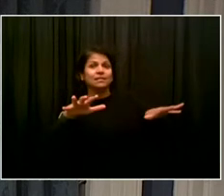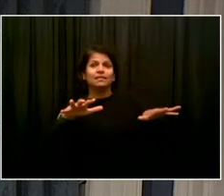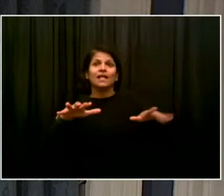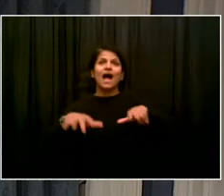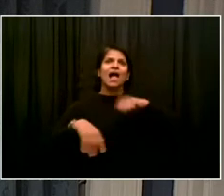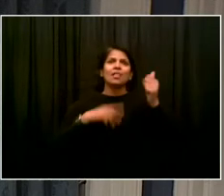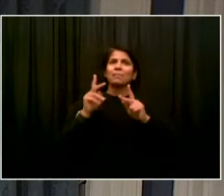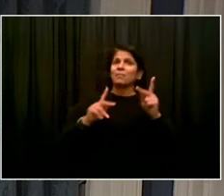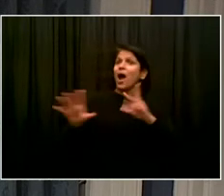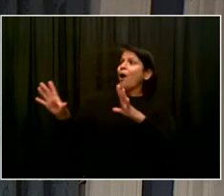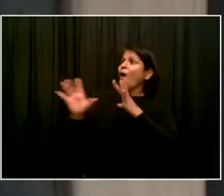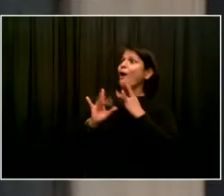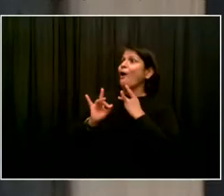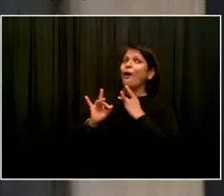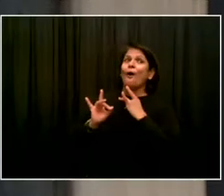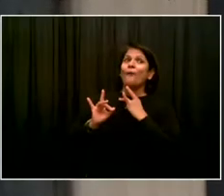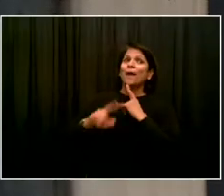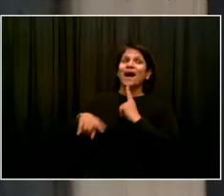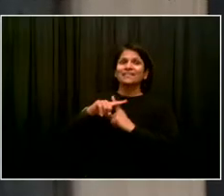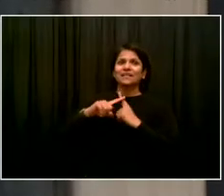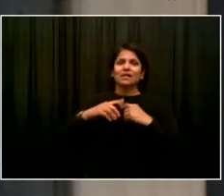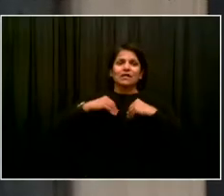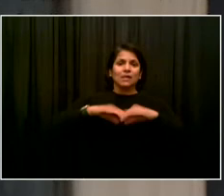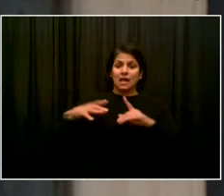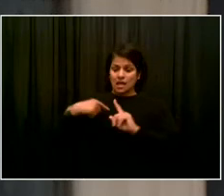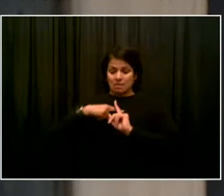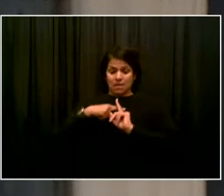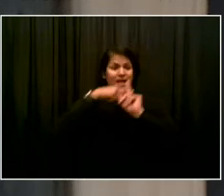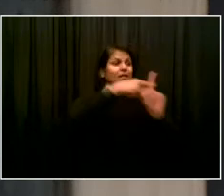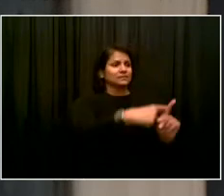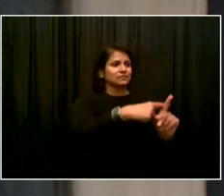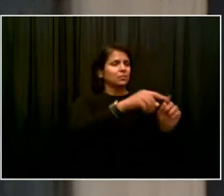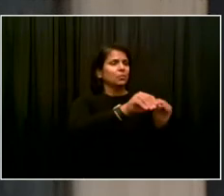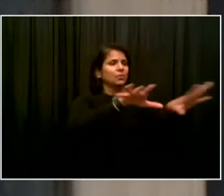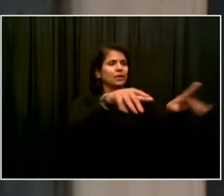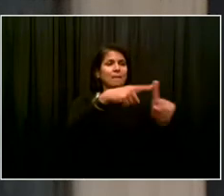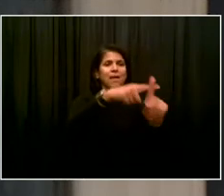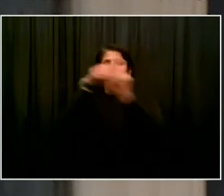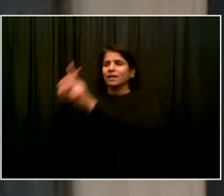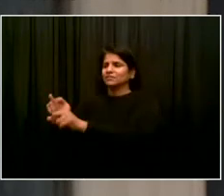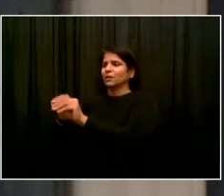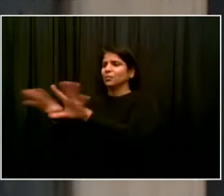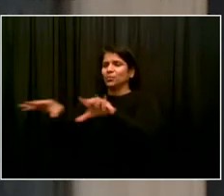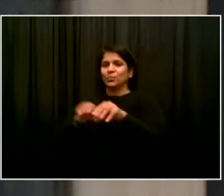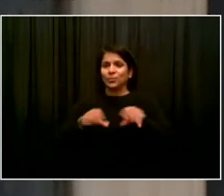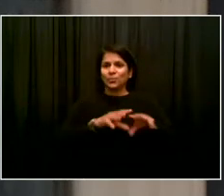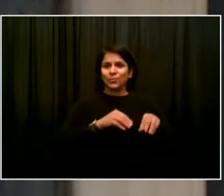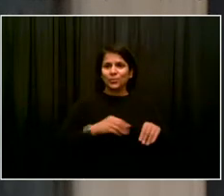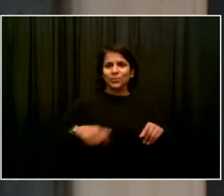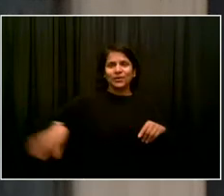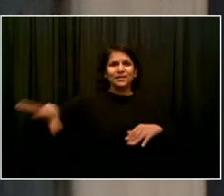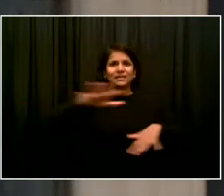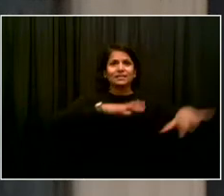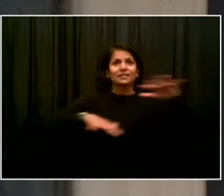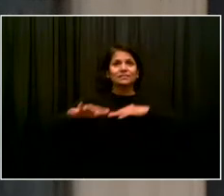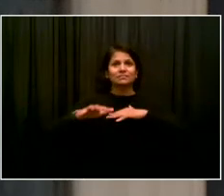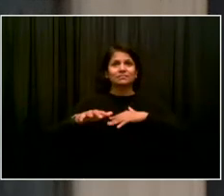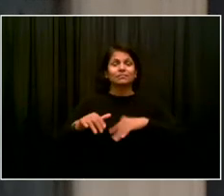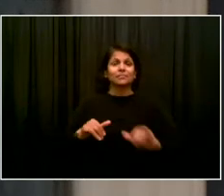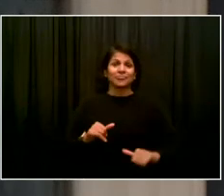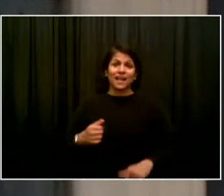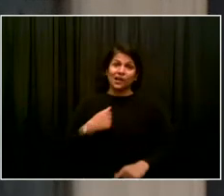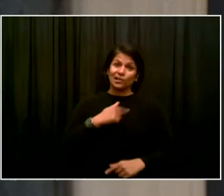if that's true. I mean, I'm so privileged to work with, you know, our friend Nancy Carbone, who does, yes, Friends of